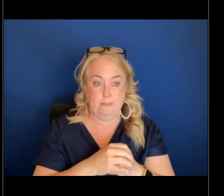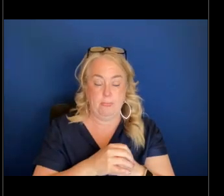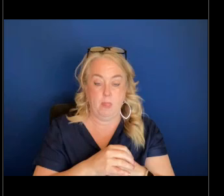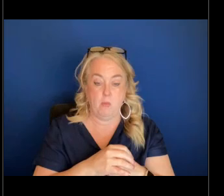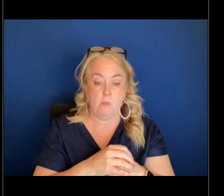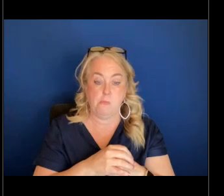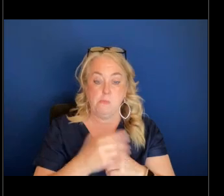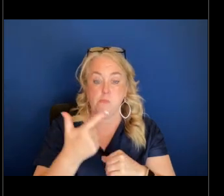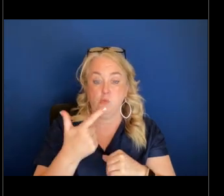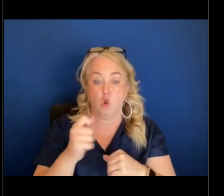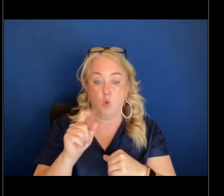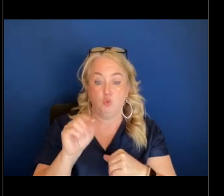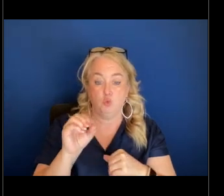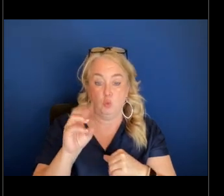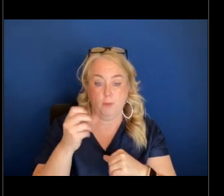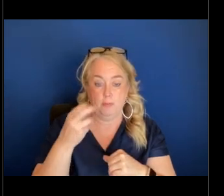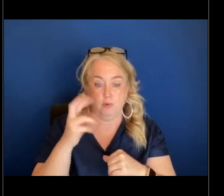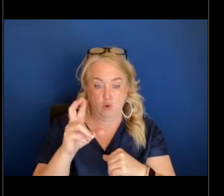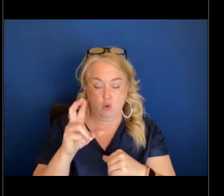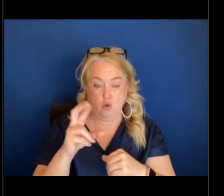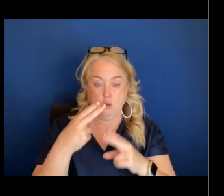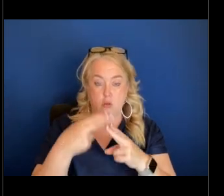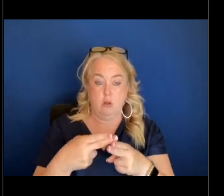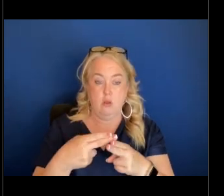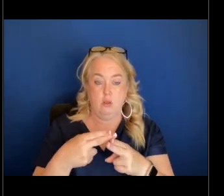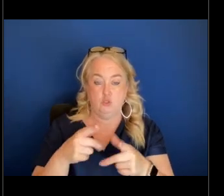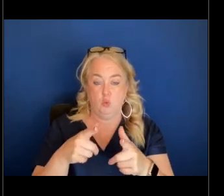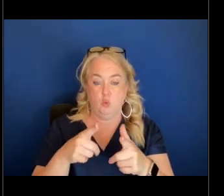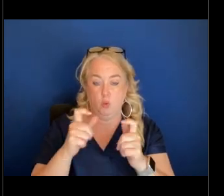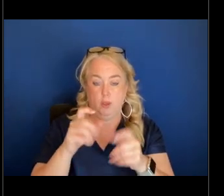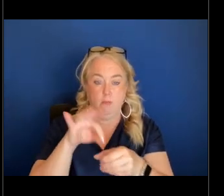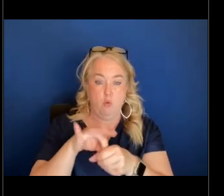The GoToWebinar platform calls these quick polls.